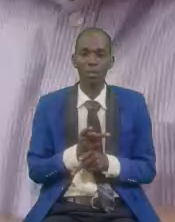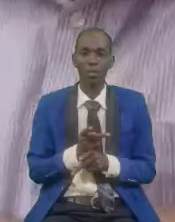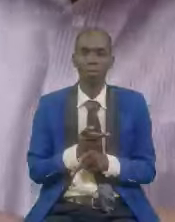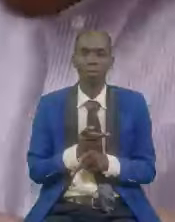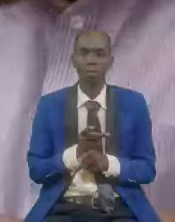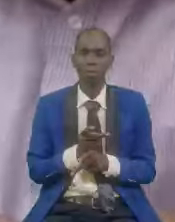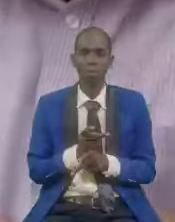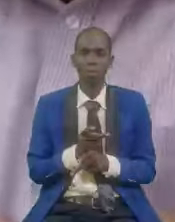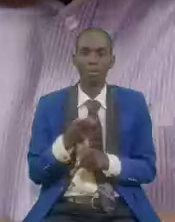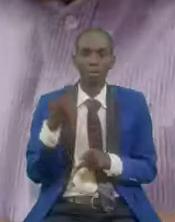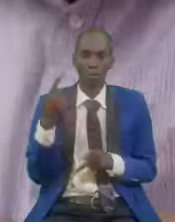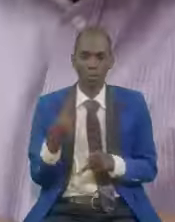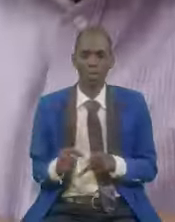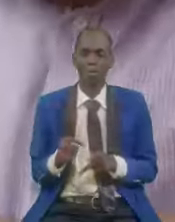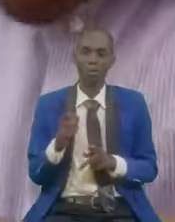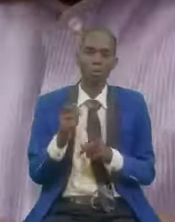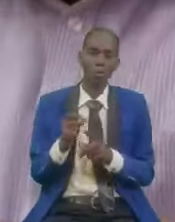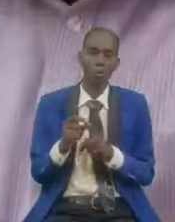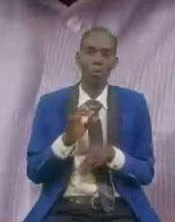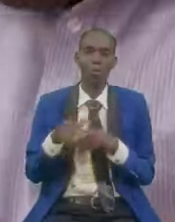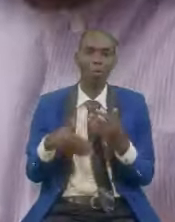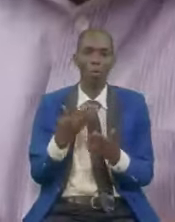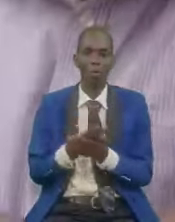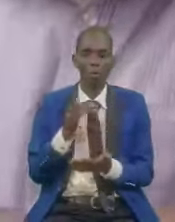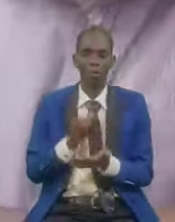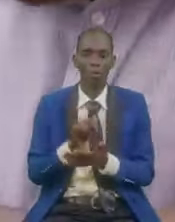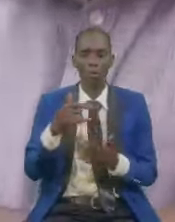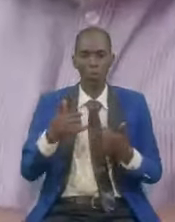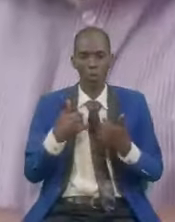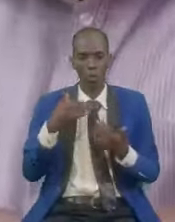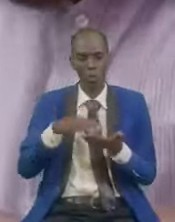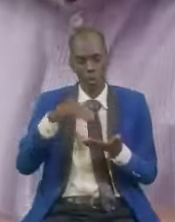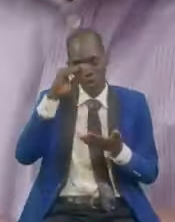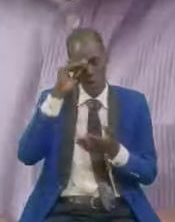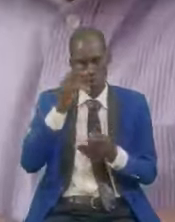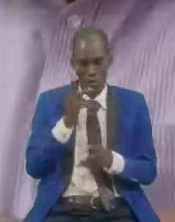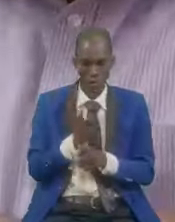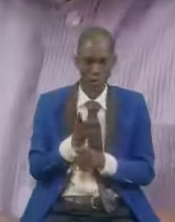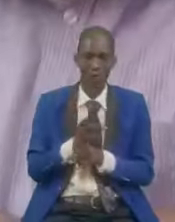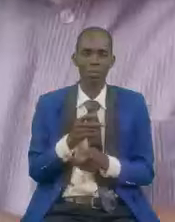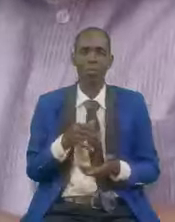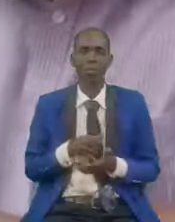the engrafted word. All that you have heard, retain.